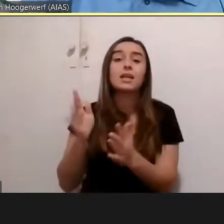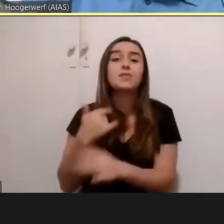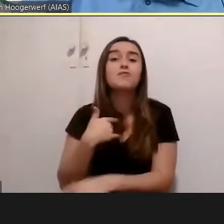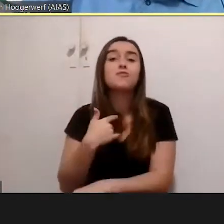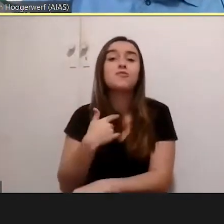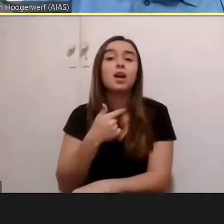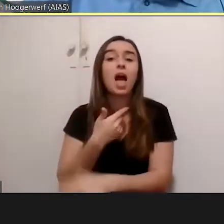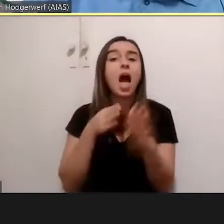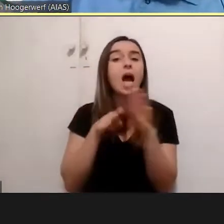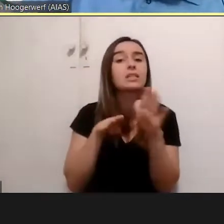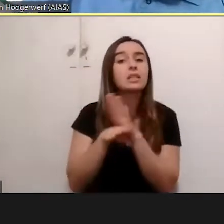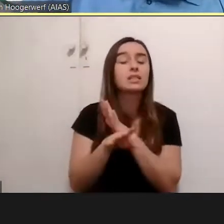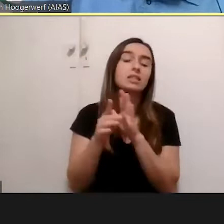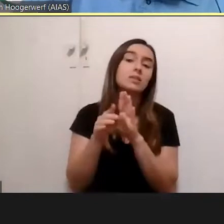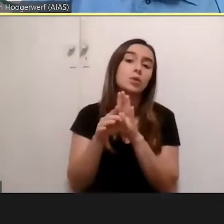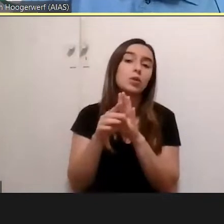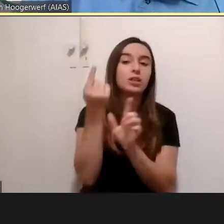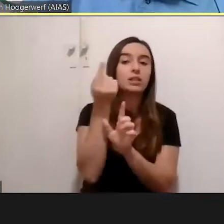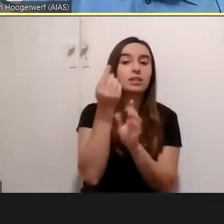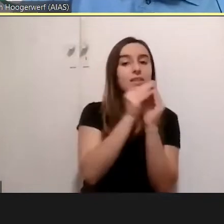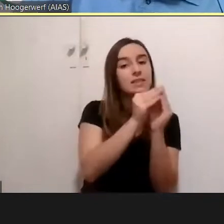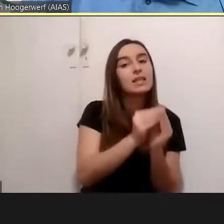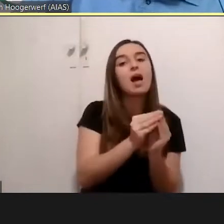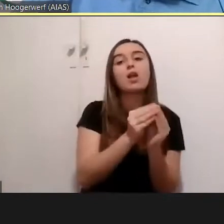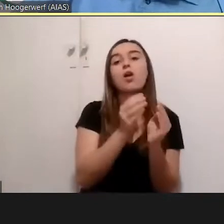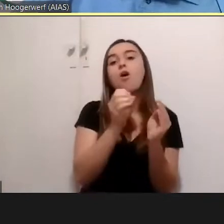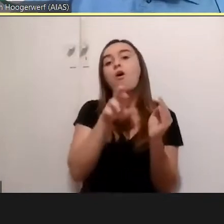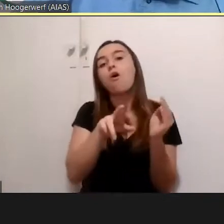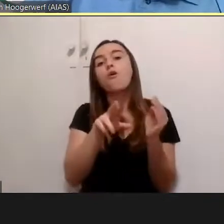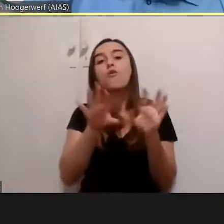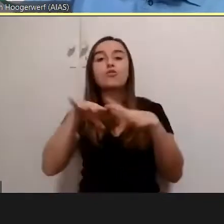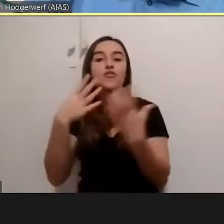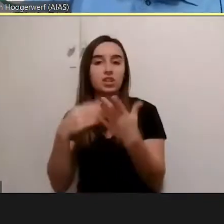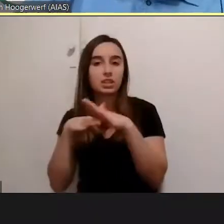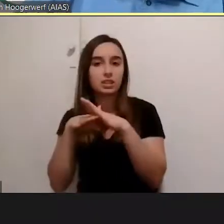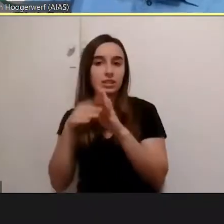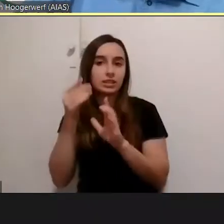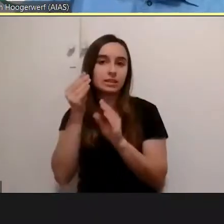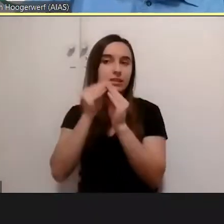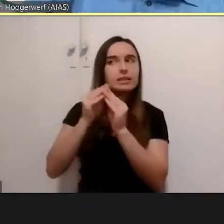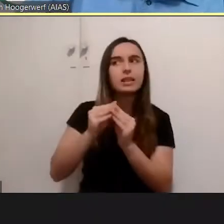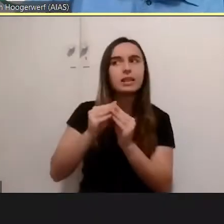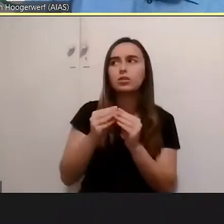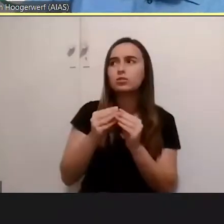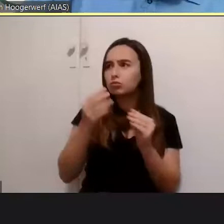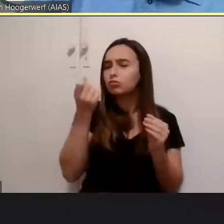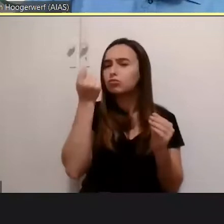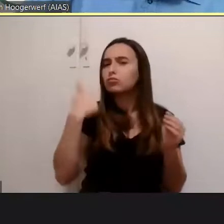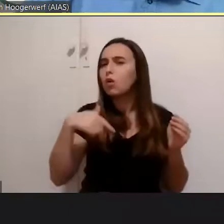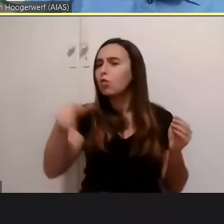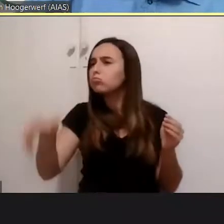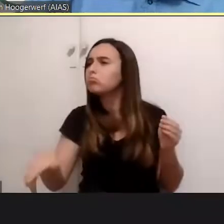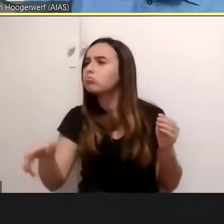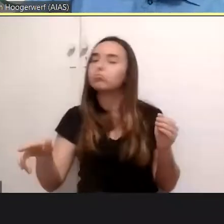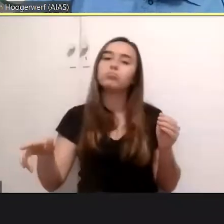universal design. So talk to experts, people that can actually help you to understand whether what you're designing is accessible. And of course,